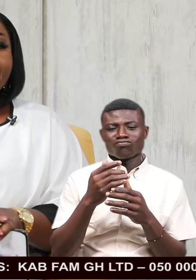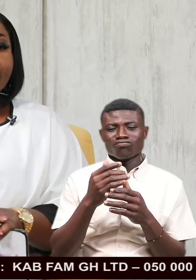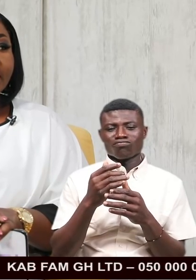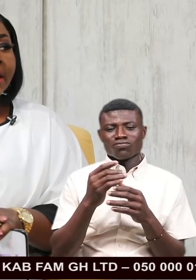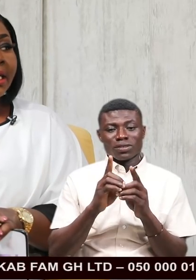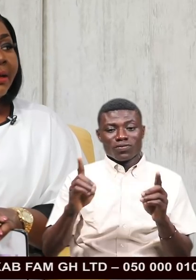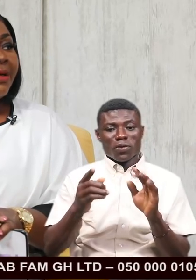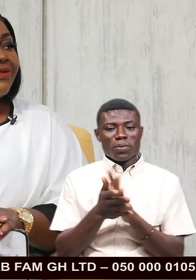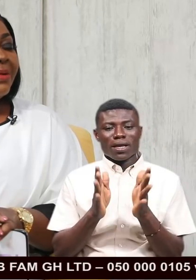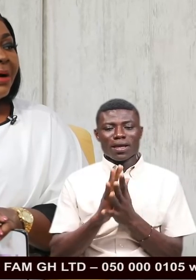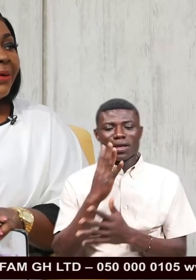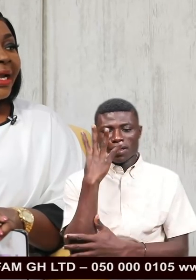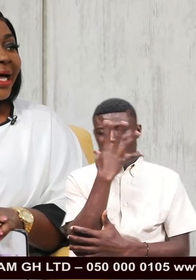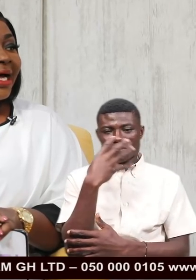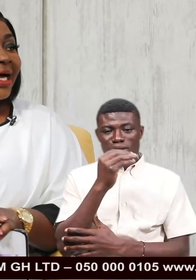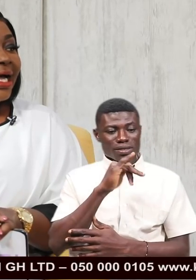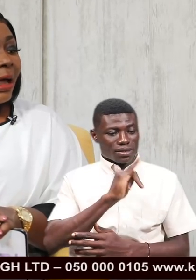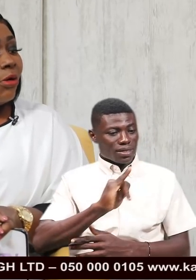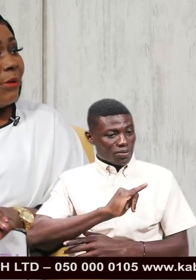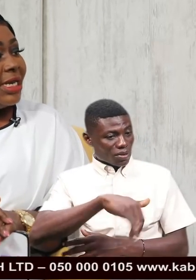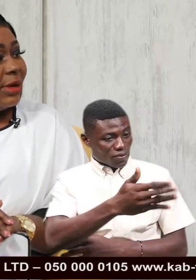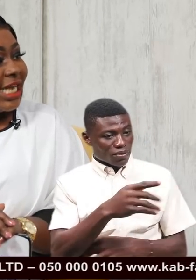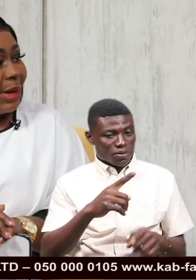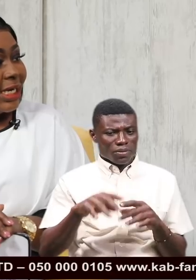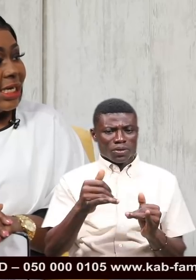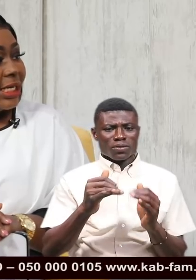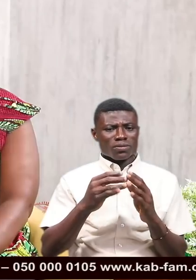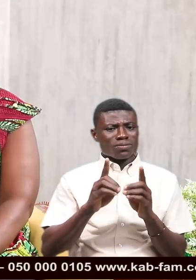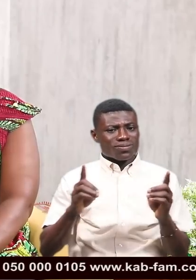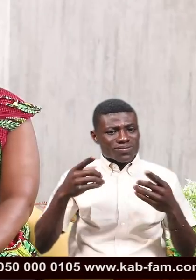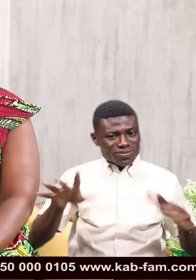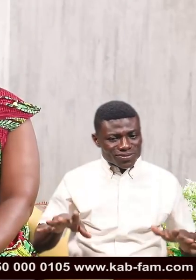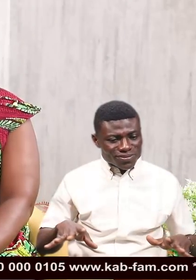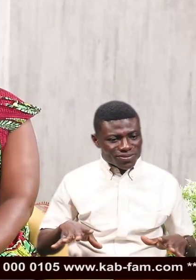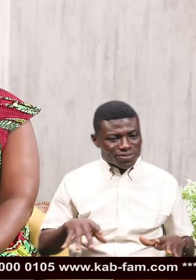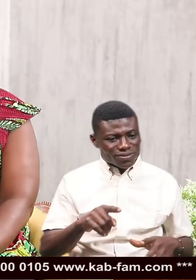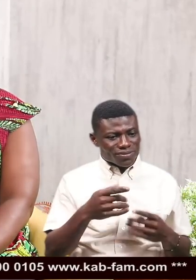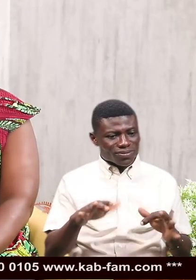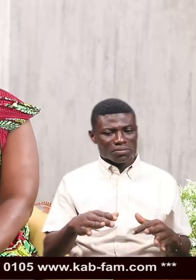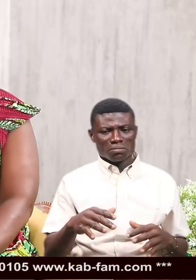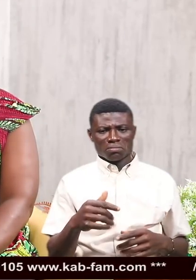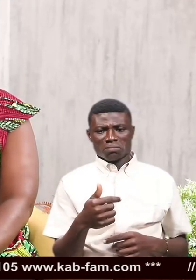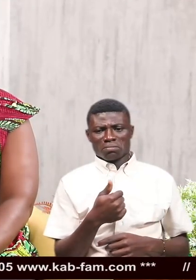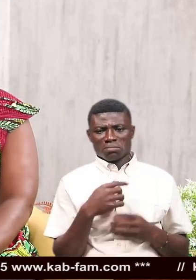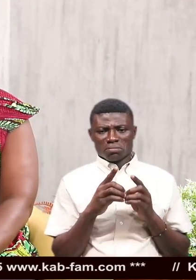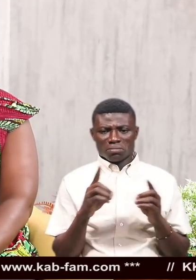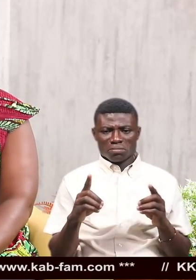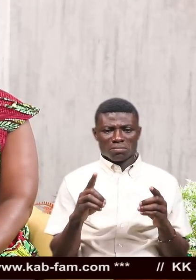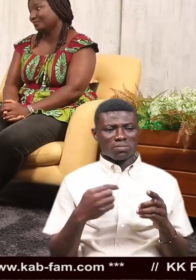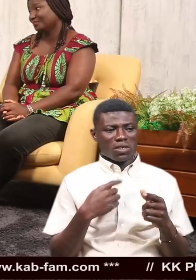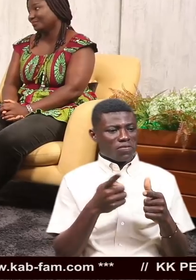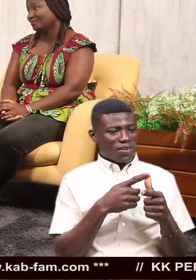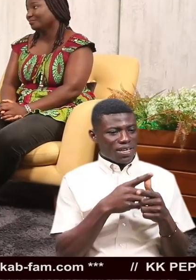ho ayefe me fa bi ma wana na wo kra wo die wagya ware ni me jay part 1 aka part